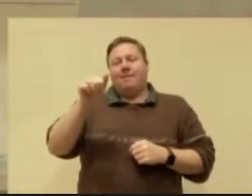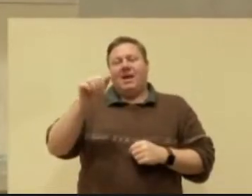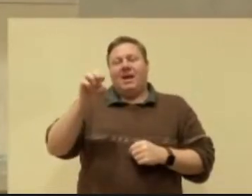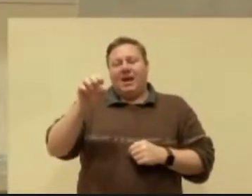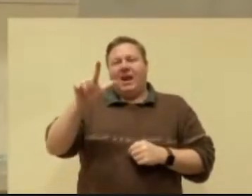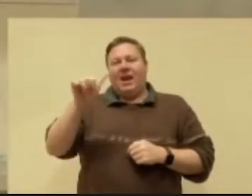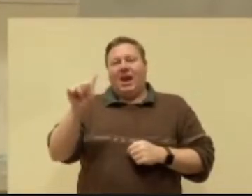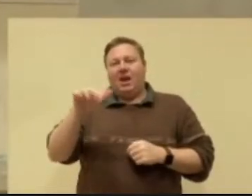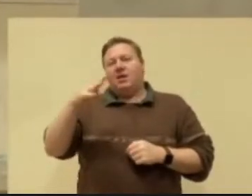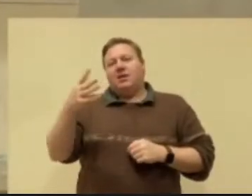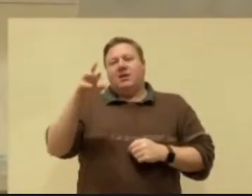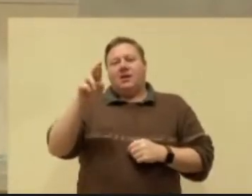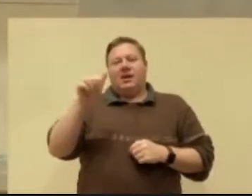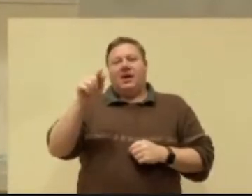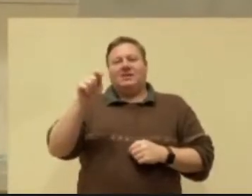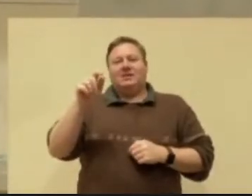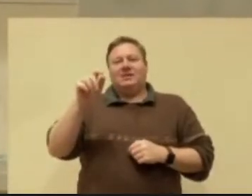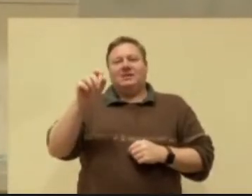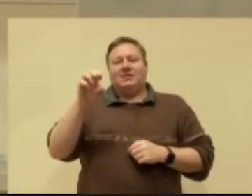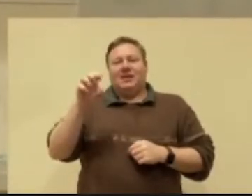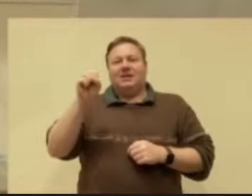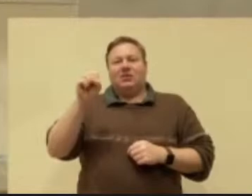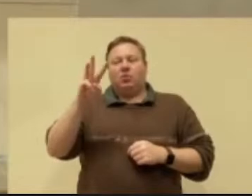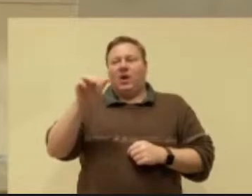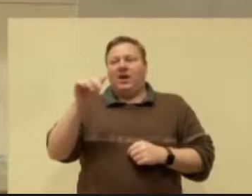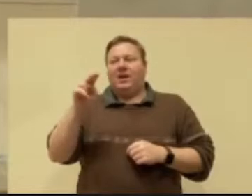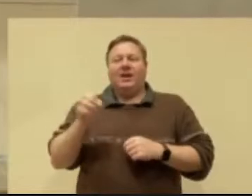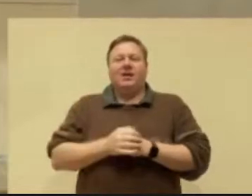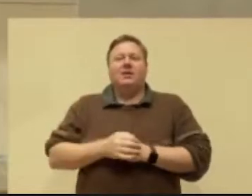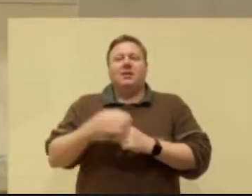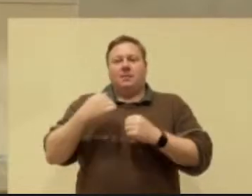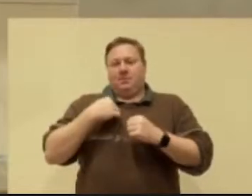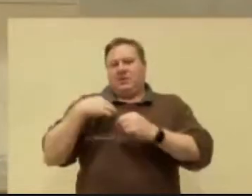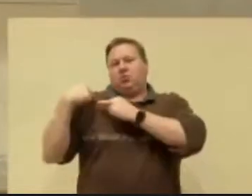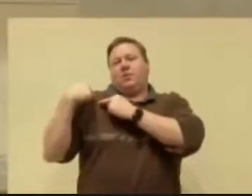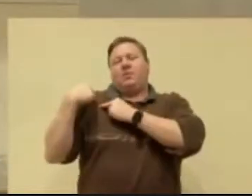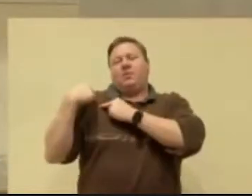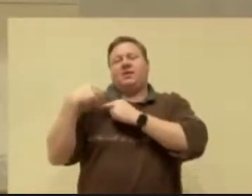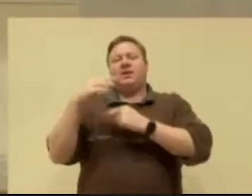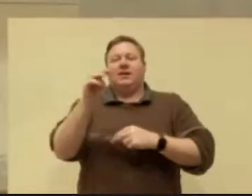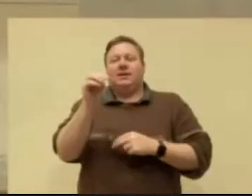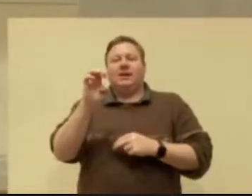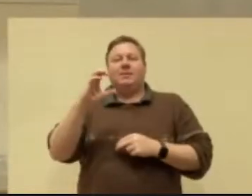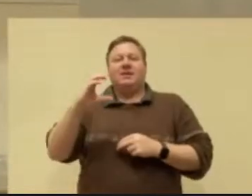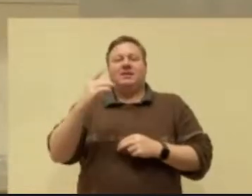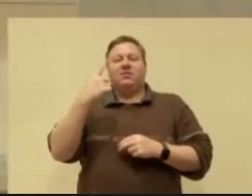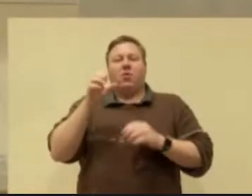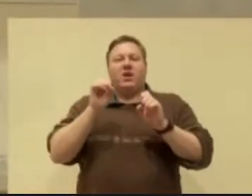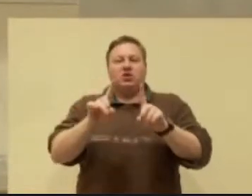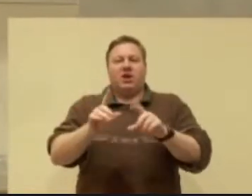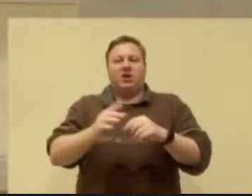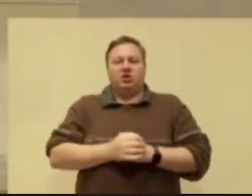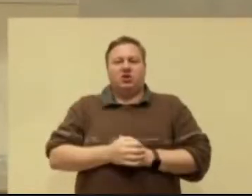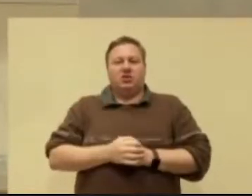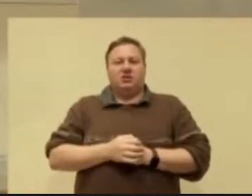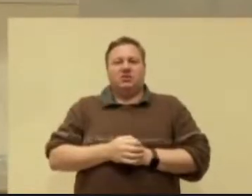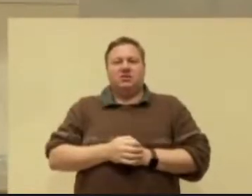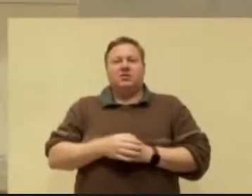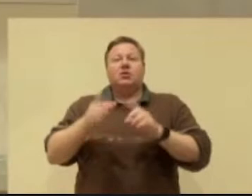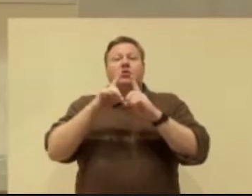present on behalf of the msc for education on what the department has done